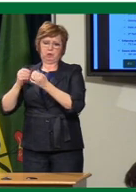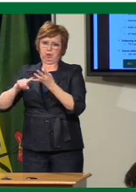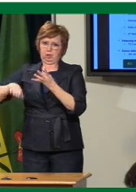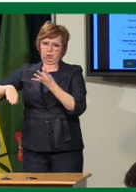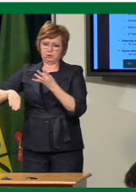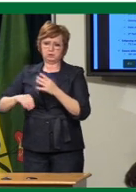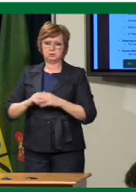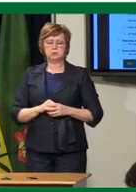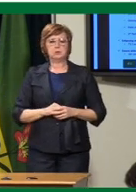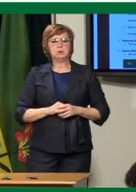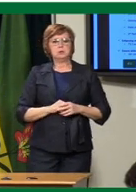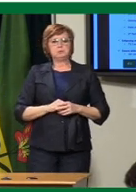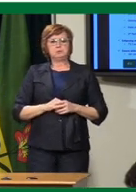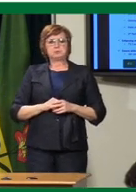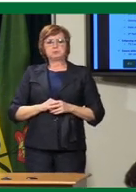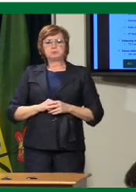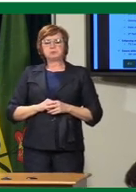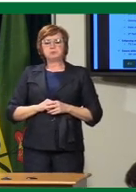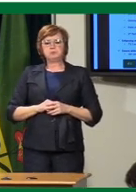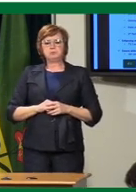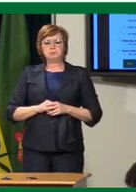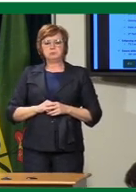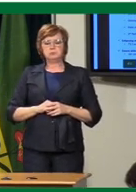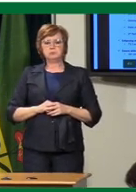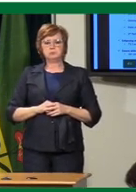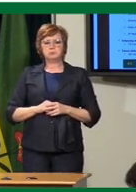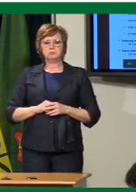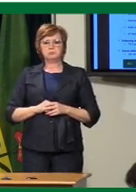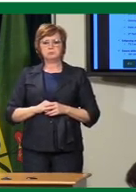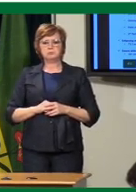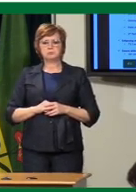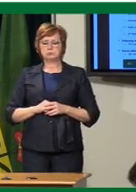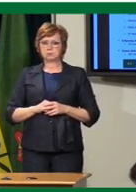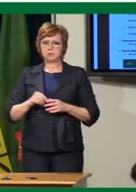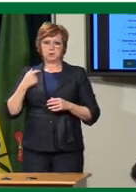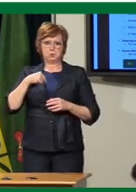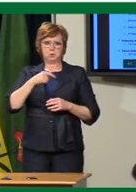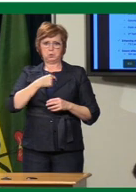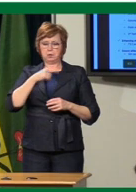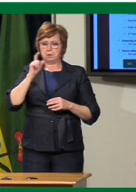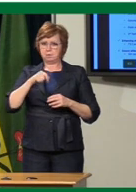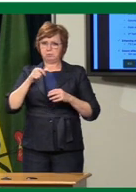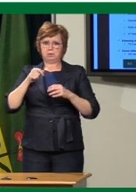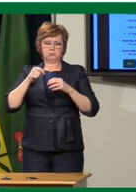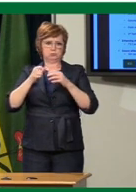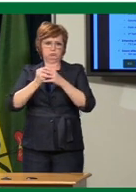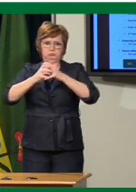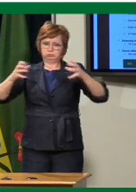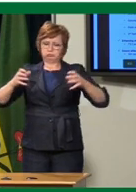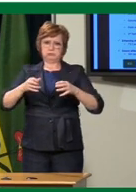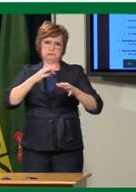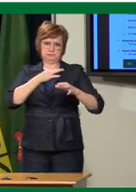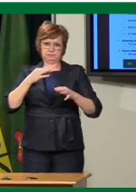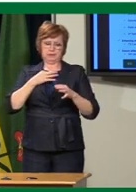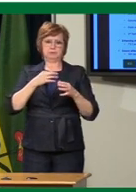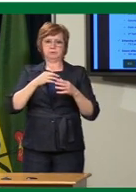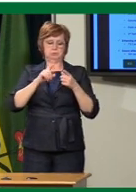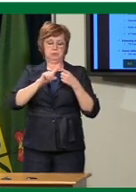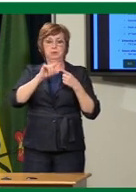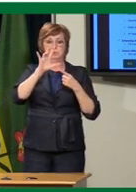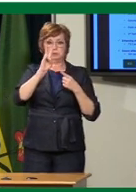resources significantly in order to address the increased capacity demands with 76 positions in various stages of recruitment and